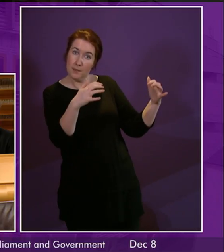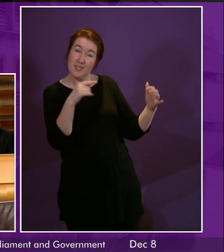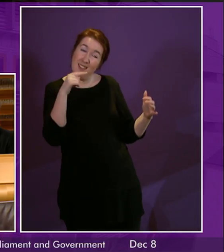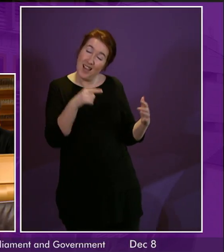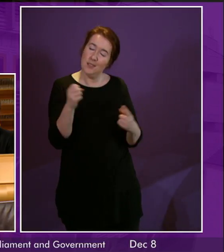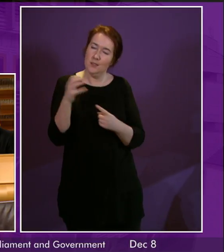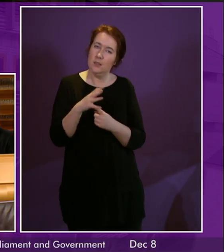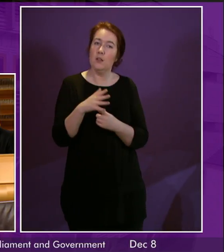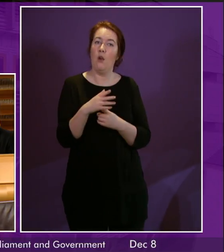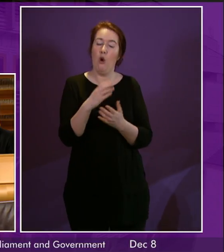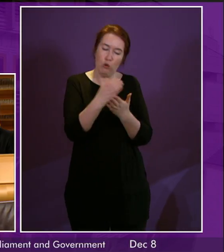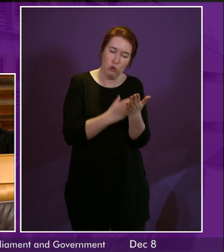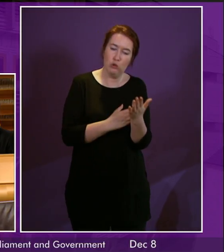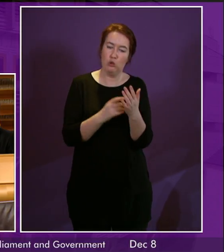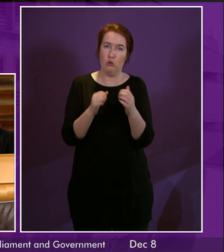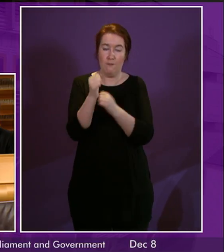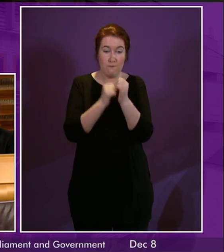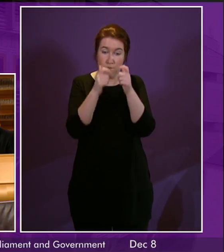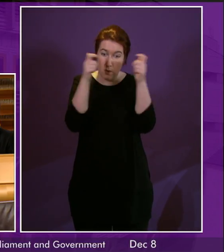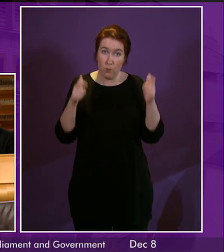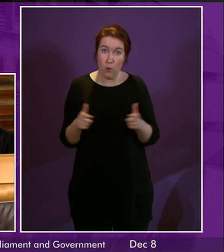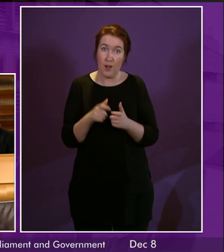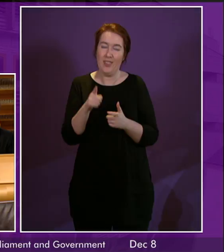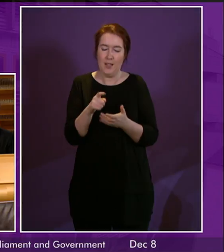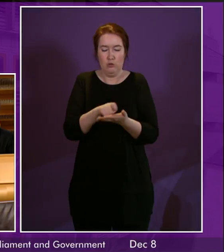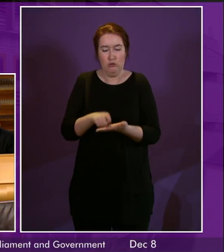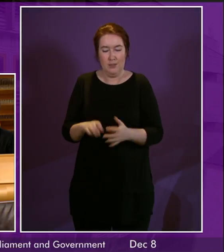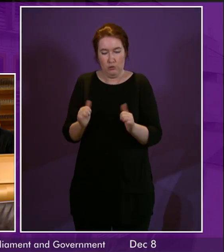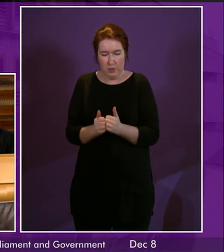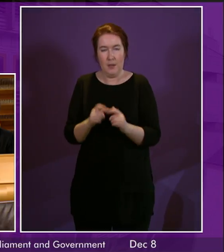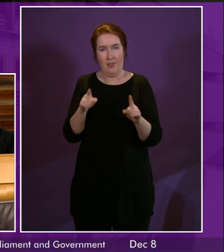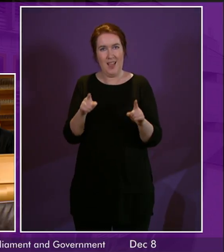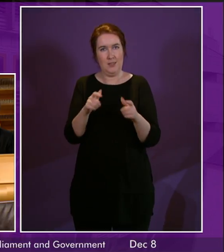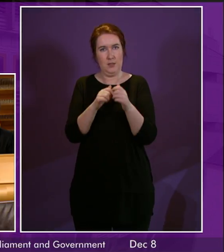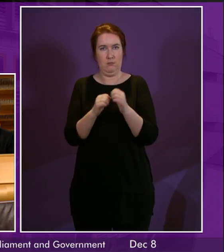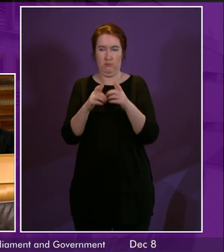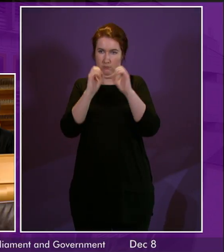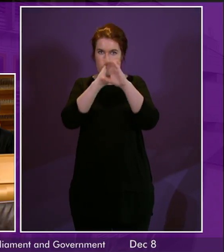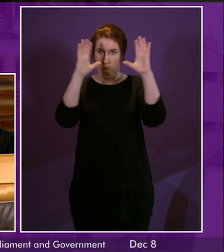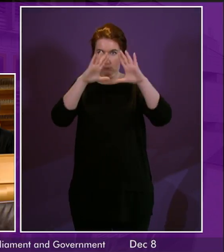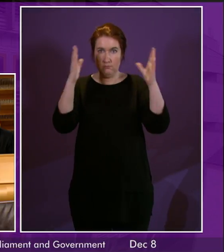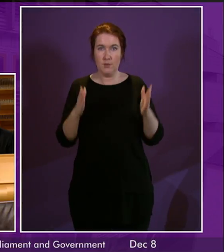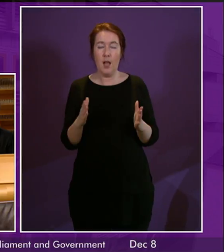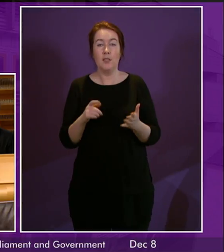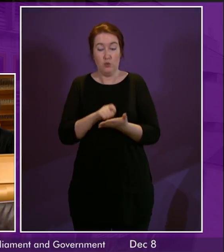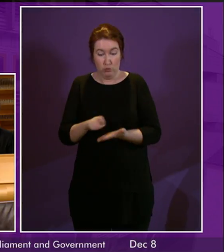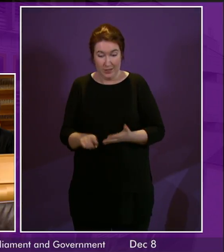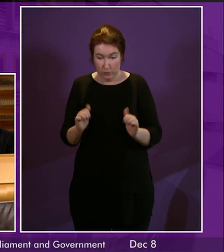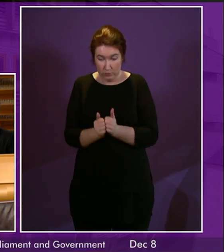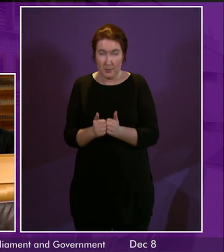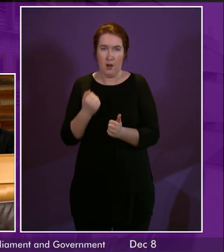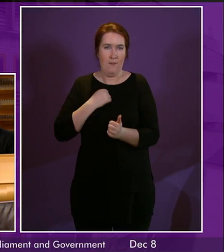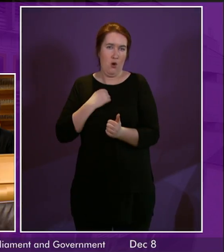essential constitutional framework within which the written agreement must be understood. It is an agreement, a written component of